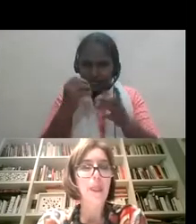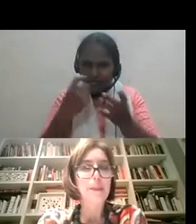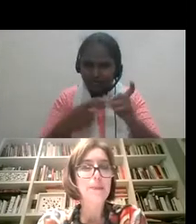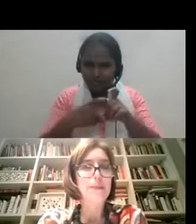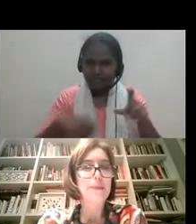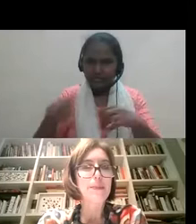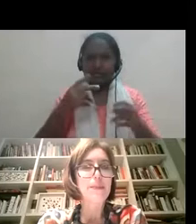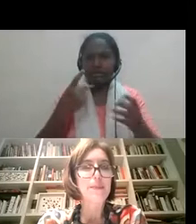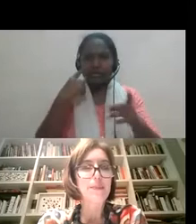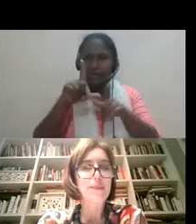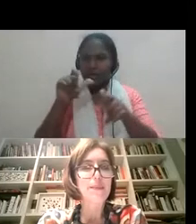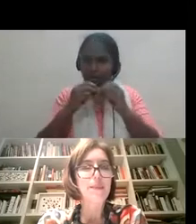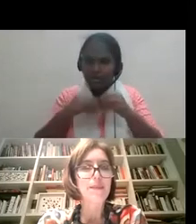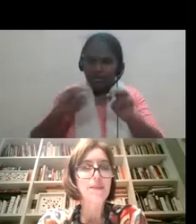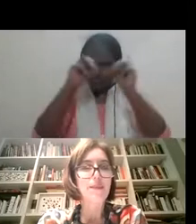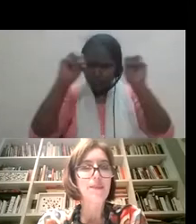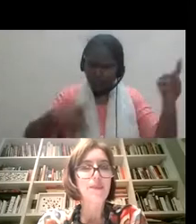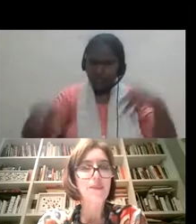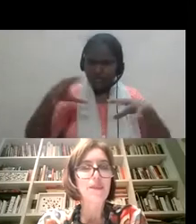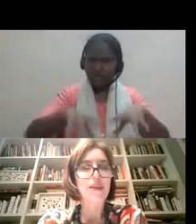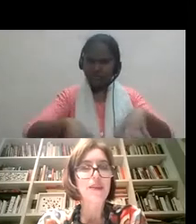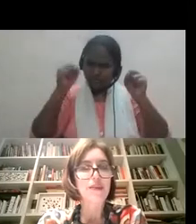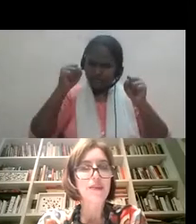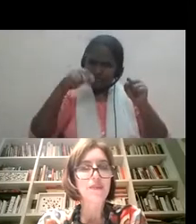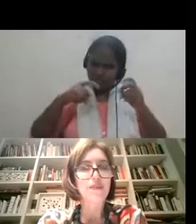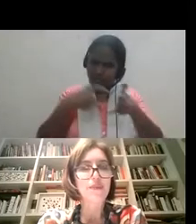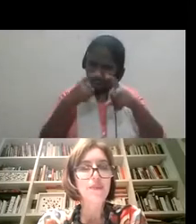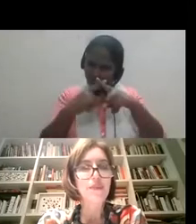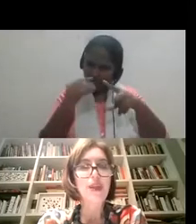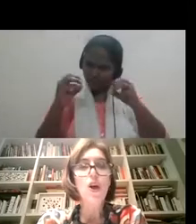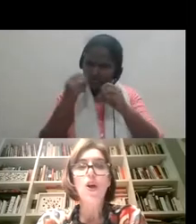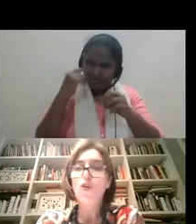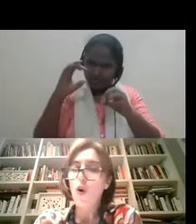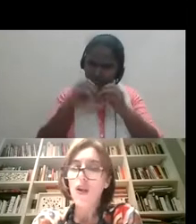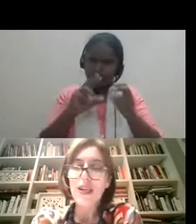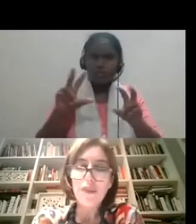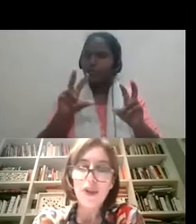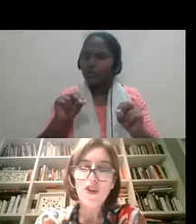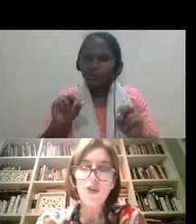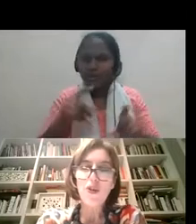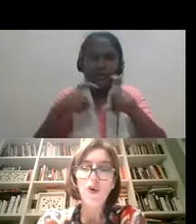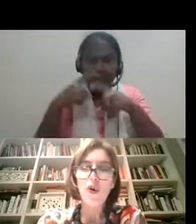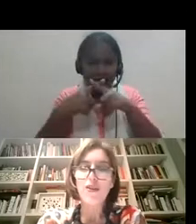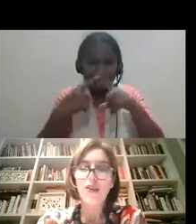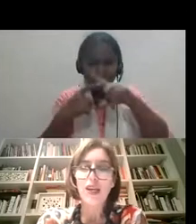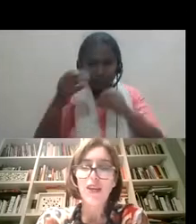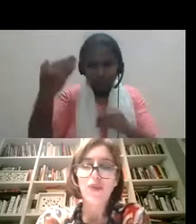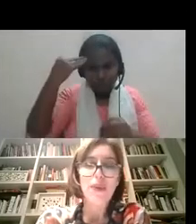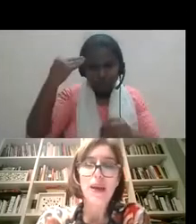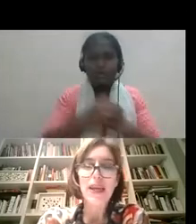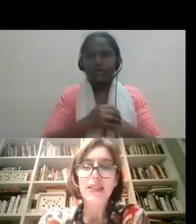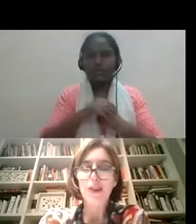Conservation lab, where the whole museum was taken over by this exhibition? No, the exhibition, you know,